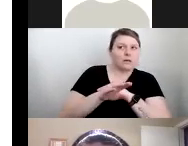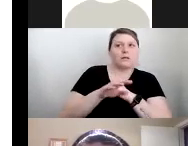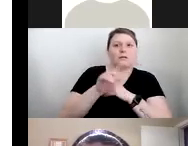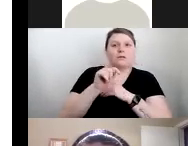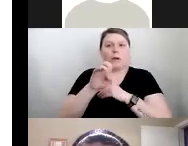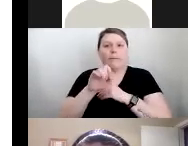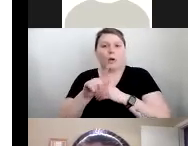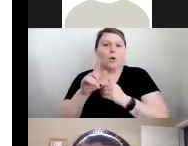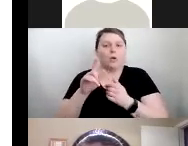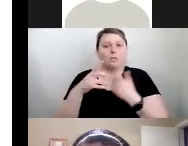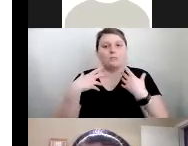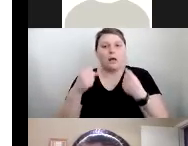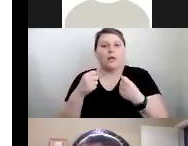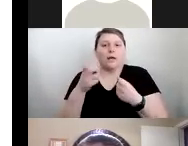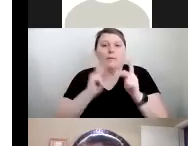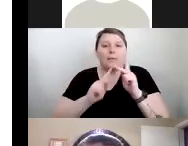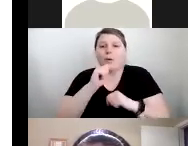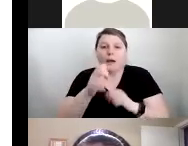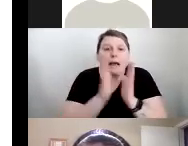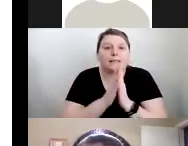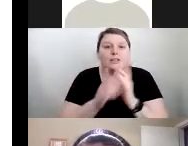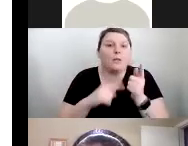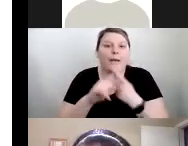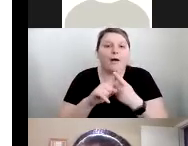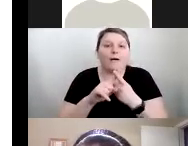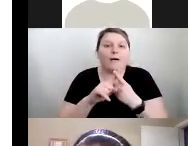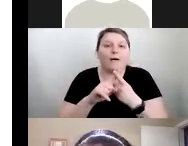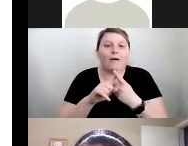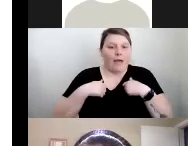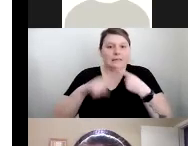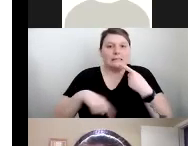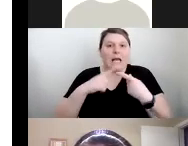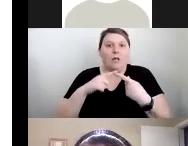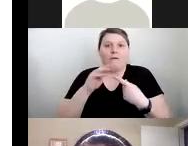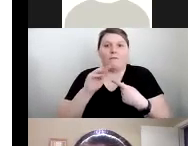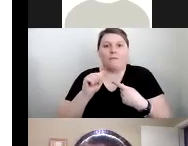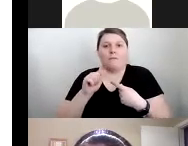ask you about the life cycle of malaria or anything like that.